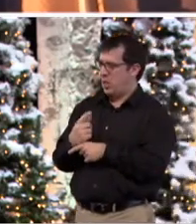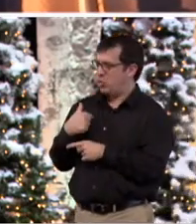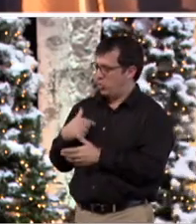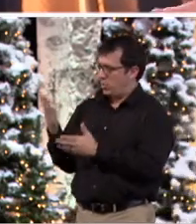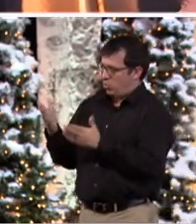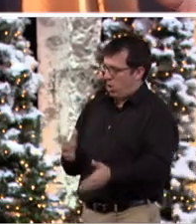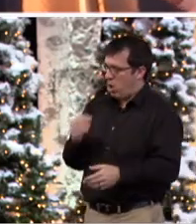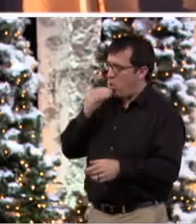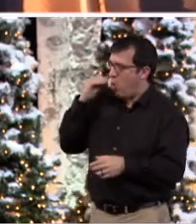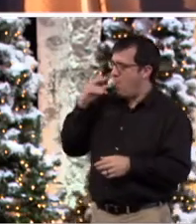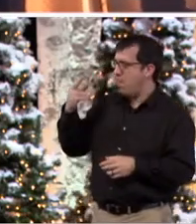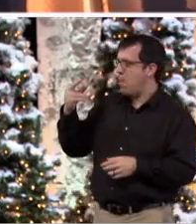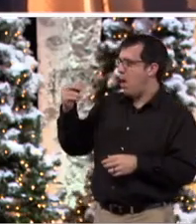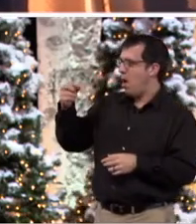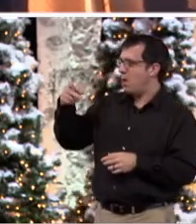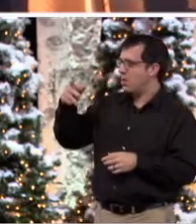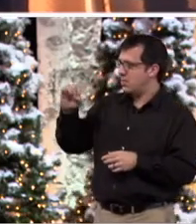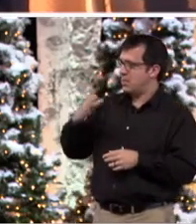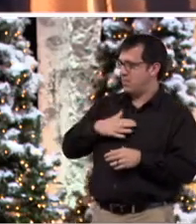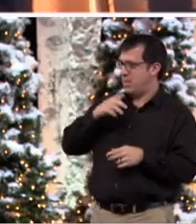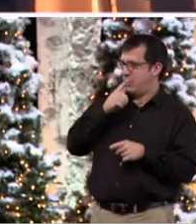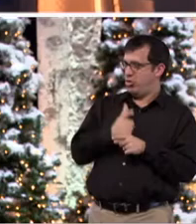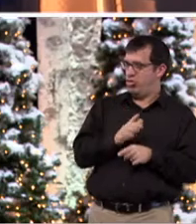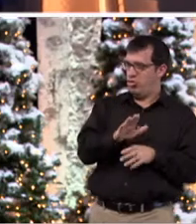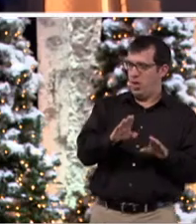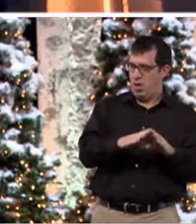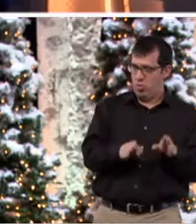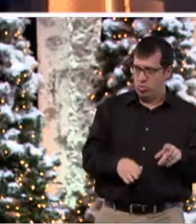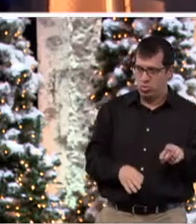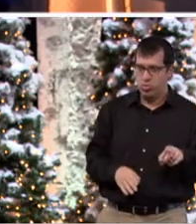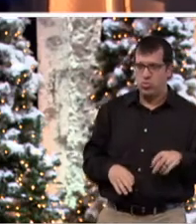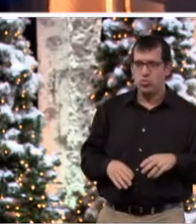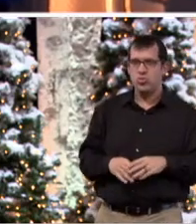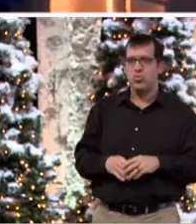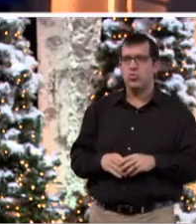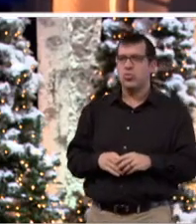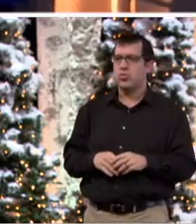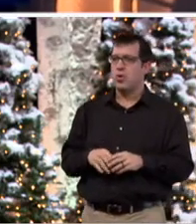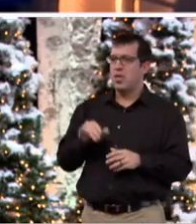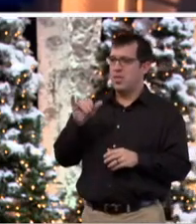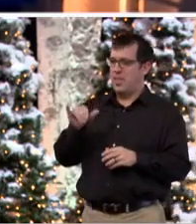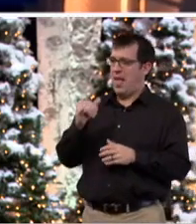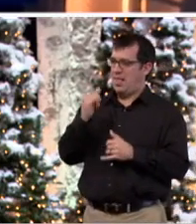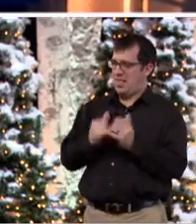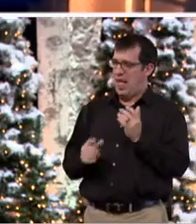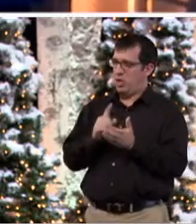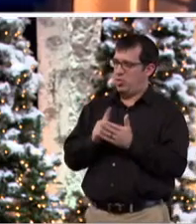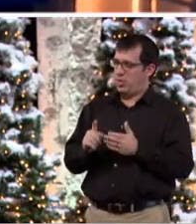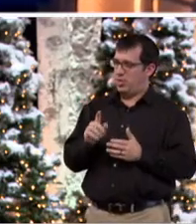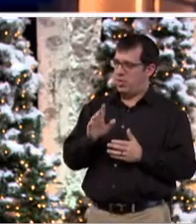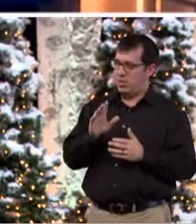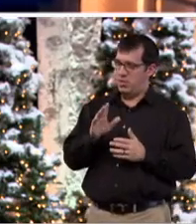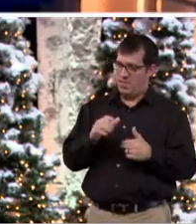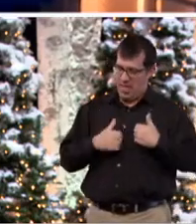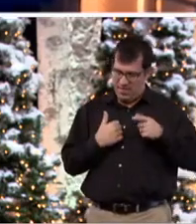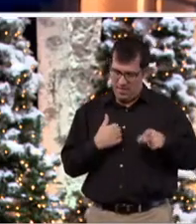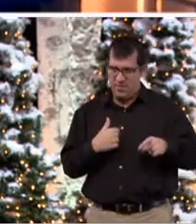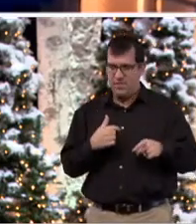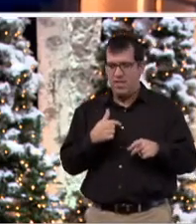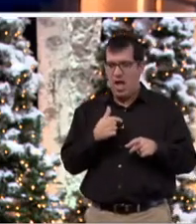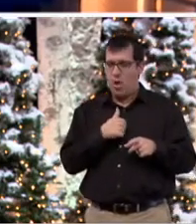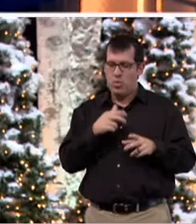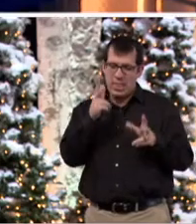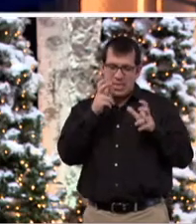for hospice in my sister's house. And the last week of my life, I listened to my dad. He was in a